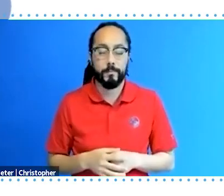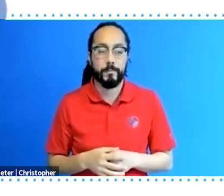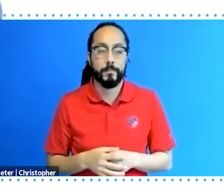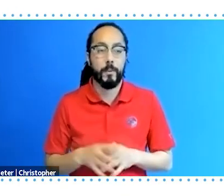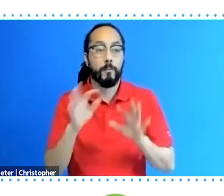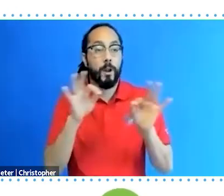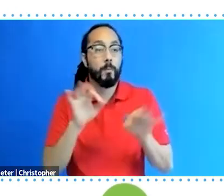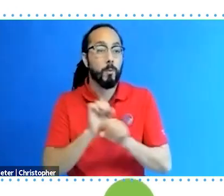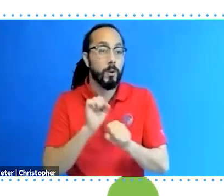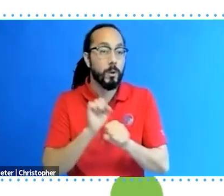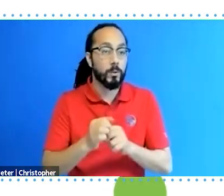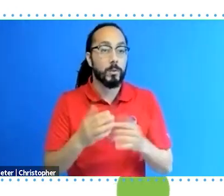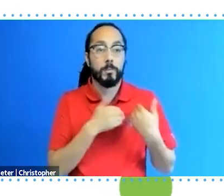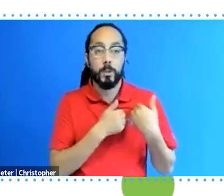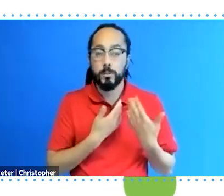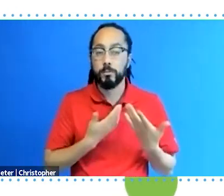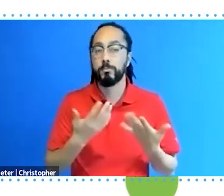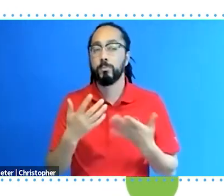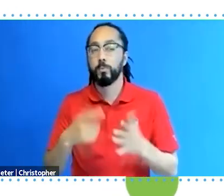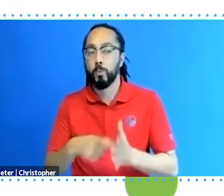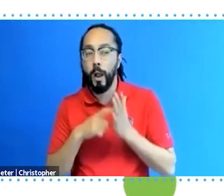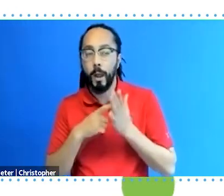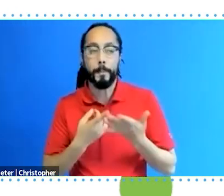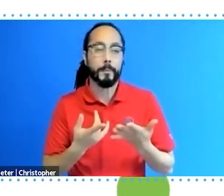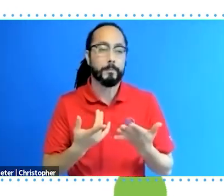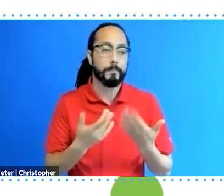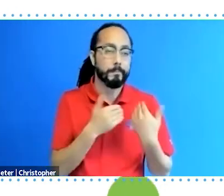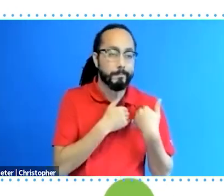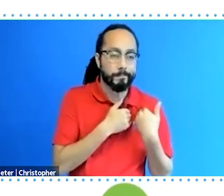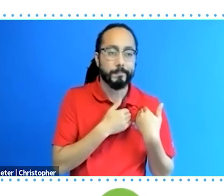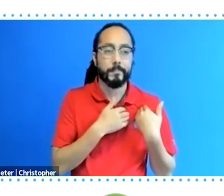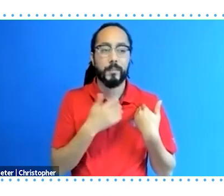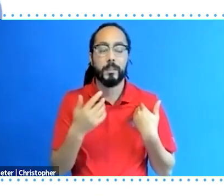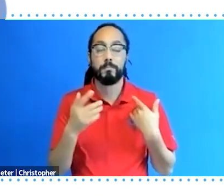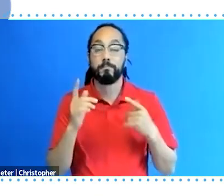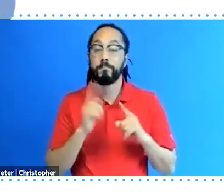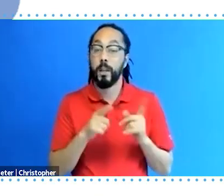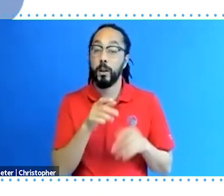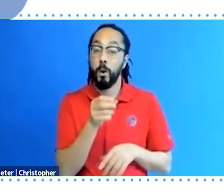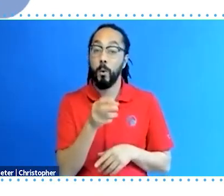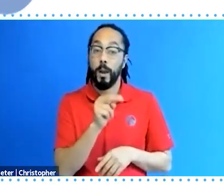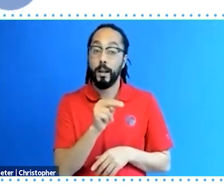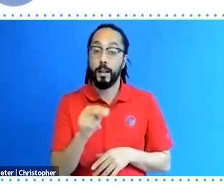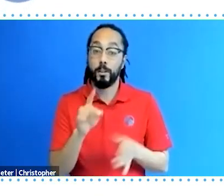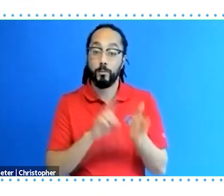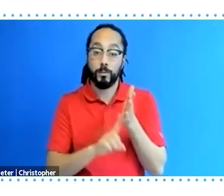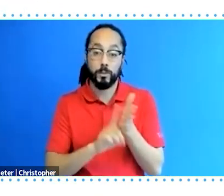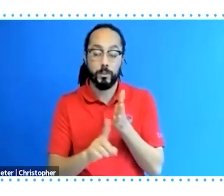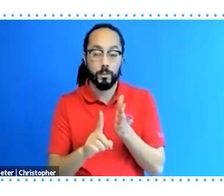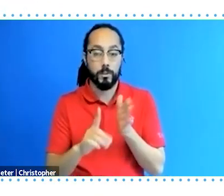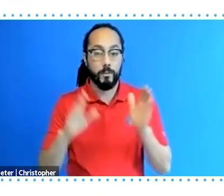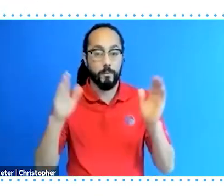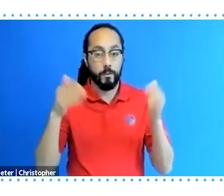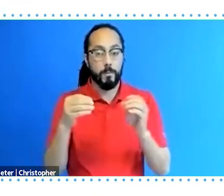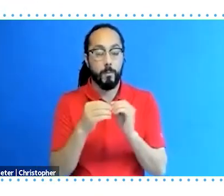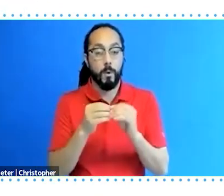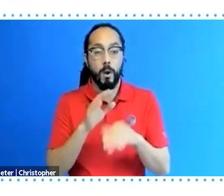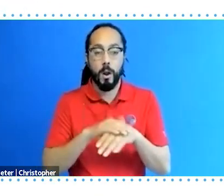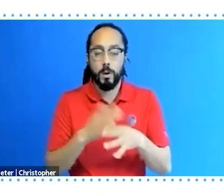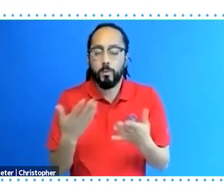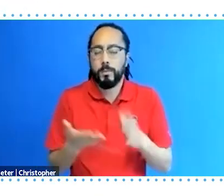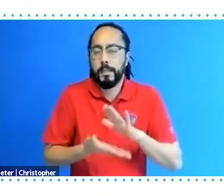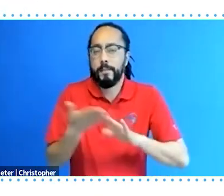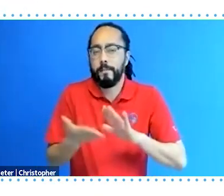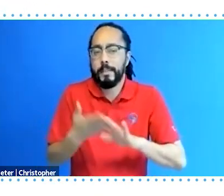responsibilities, requirements, and accountabilities. A lot of the ONN's research focused focused more on what governance can